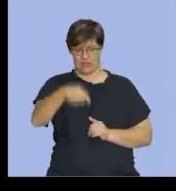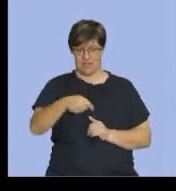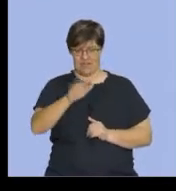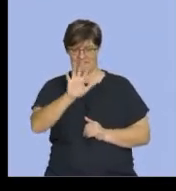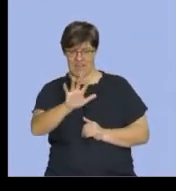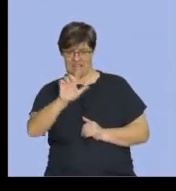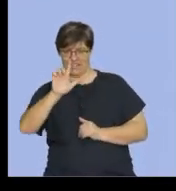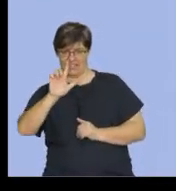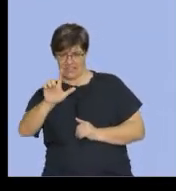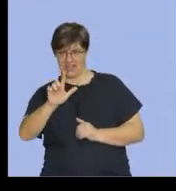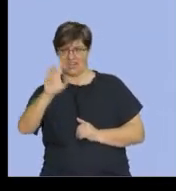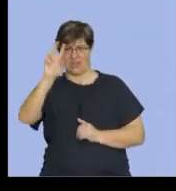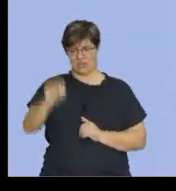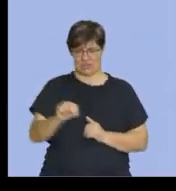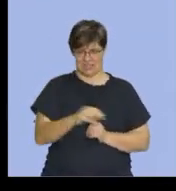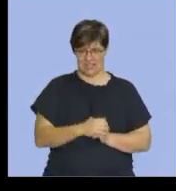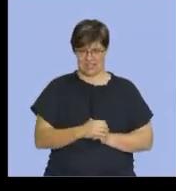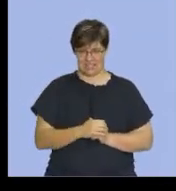122,57